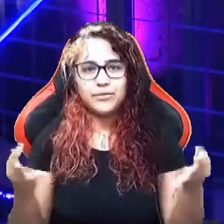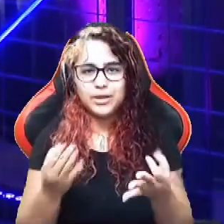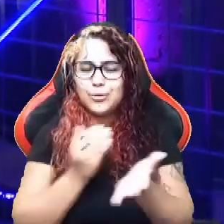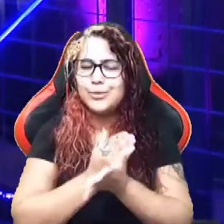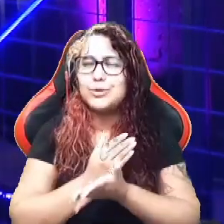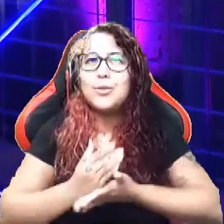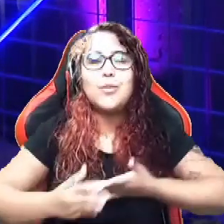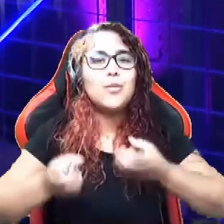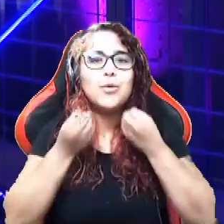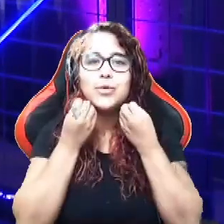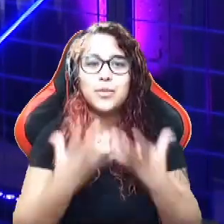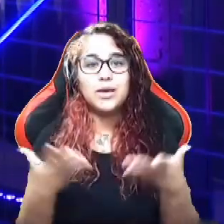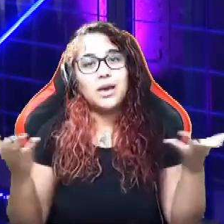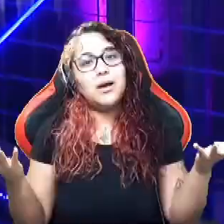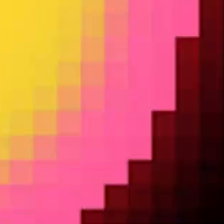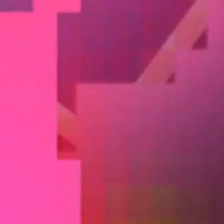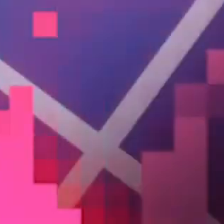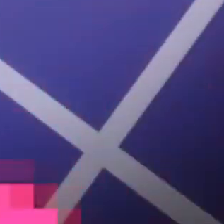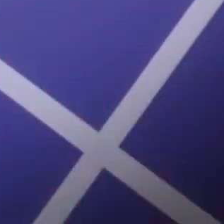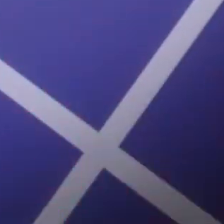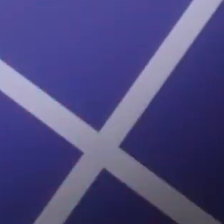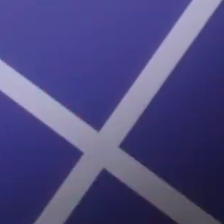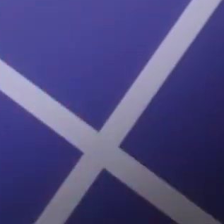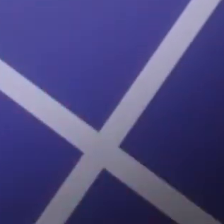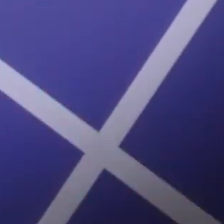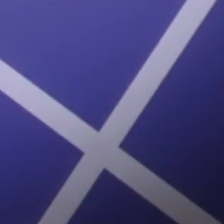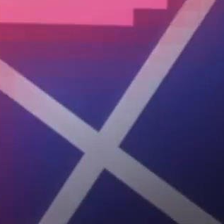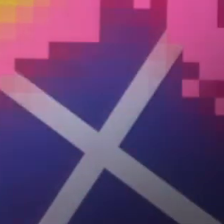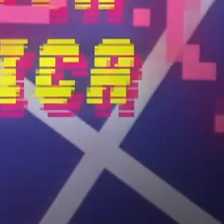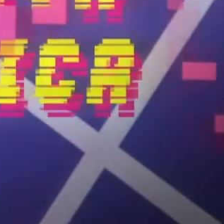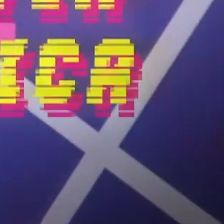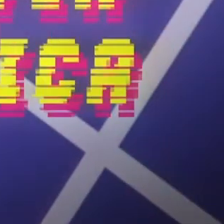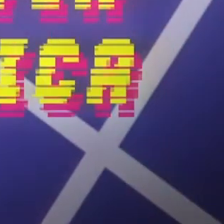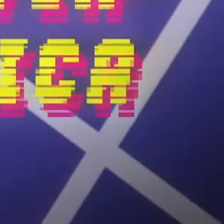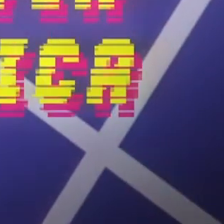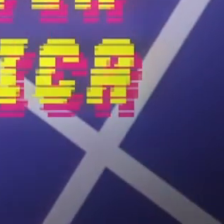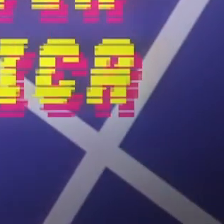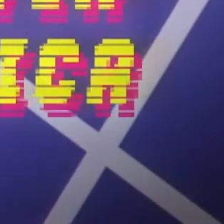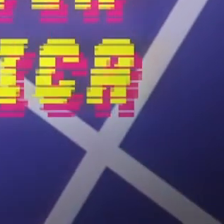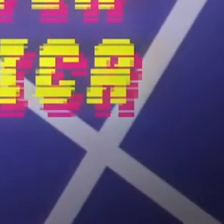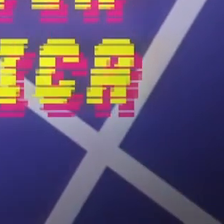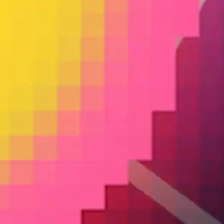is incredible. It started very well. Big Festival 2021, the biggest games festival in Latin America.